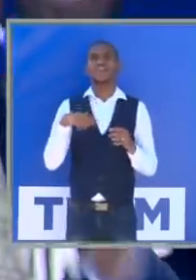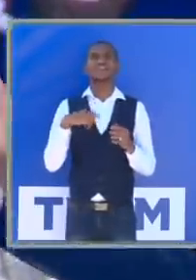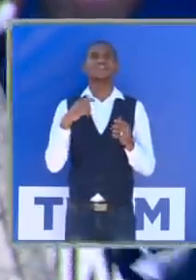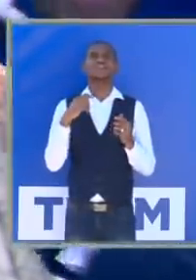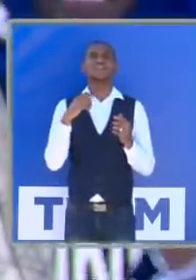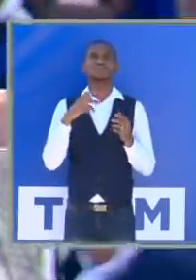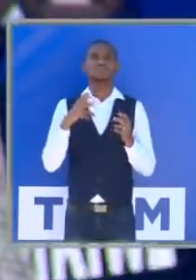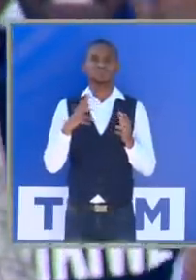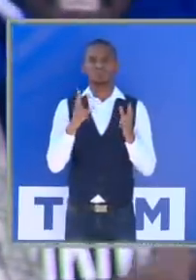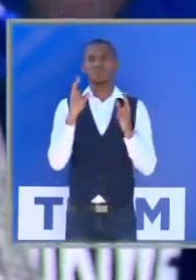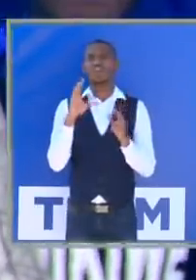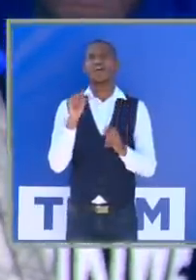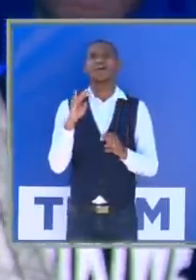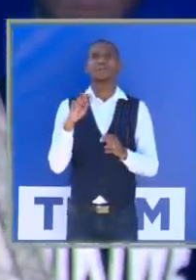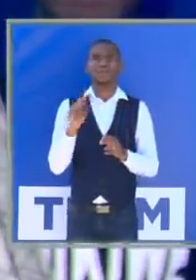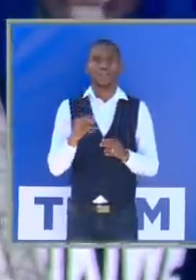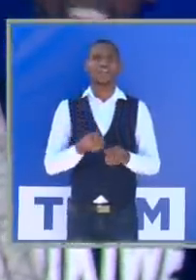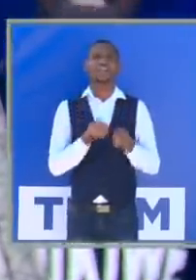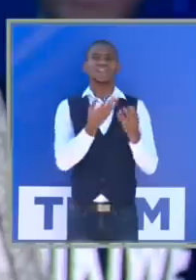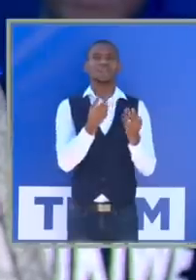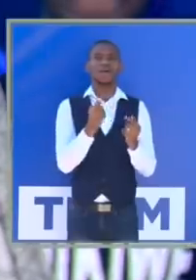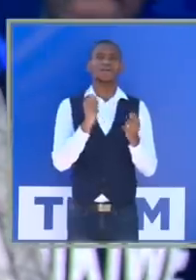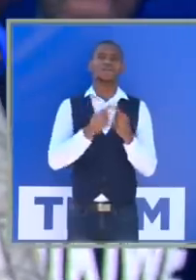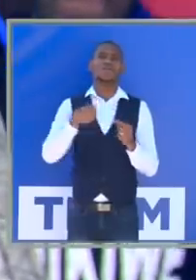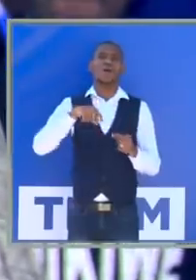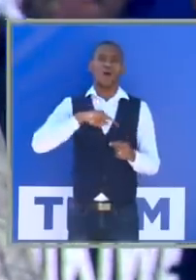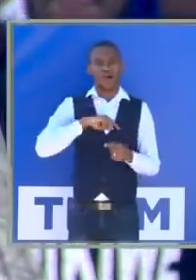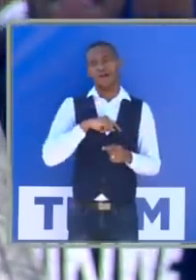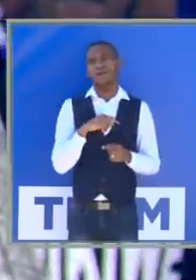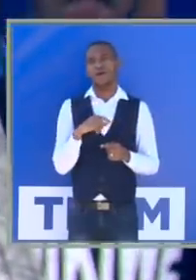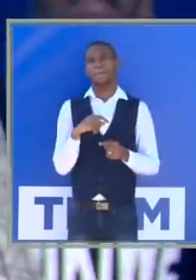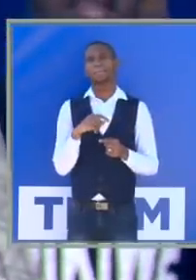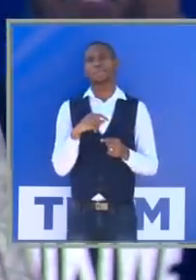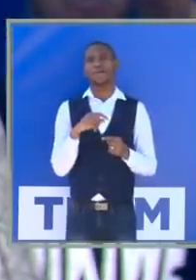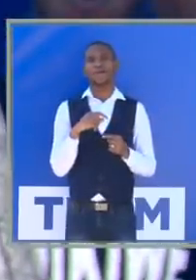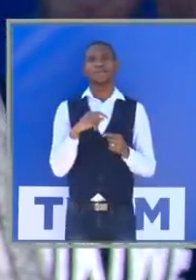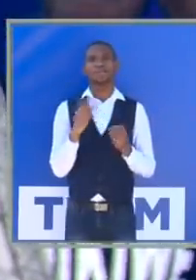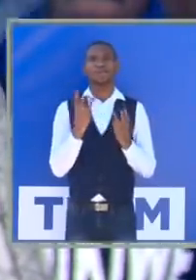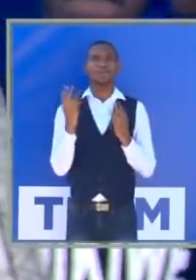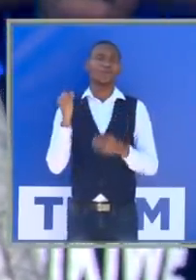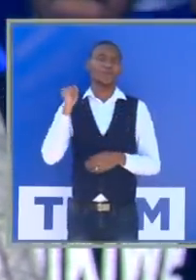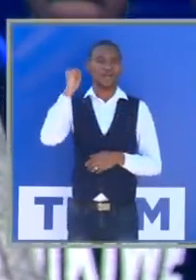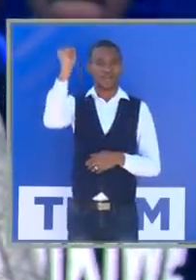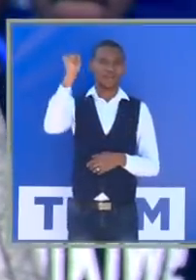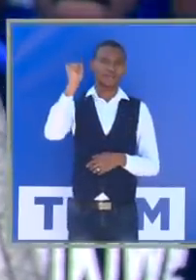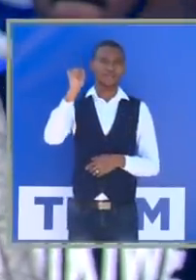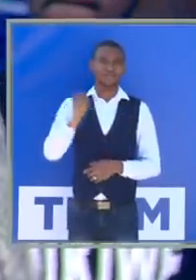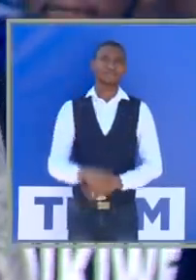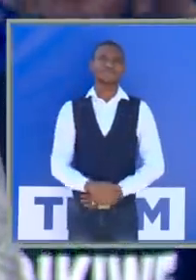cabinet. Let's put money in the hands of our people. Amandla!